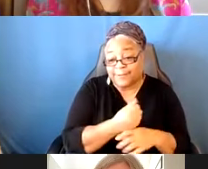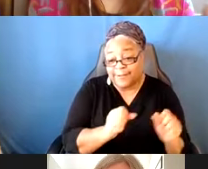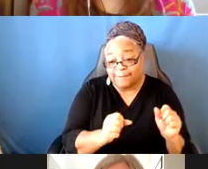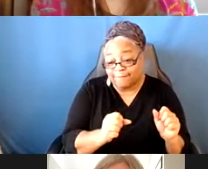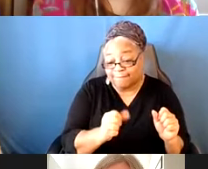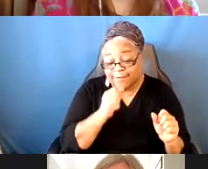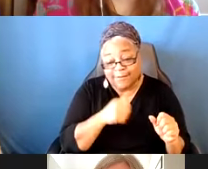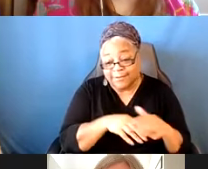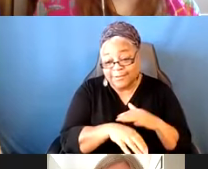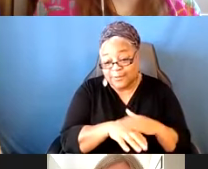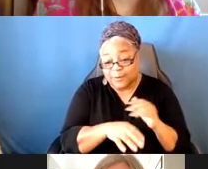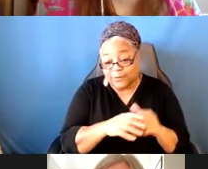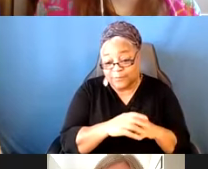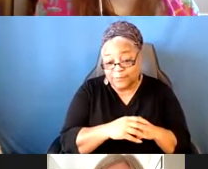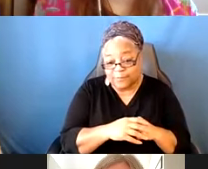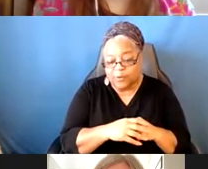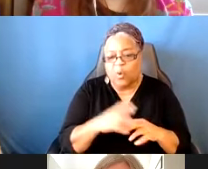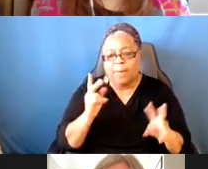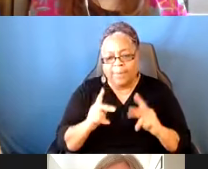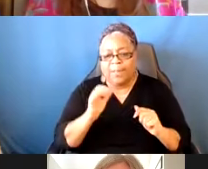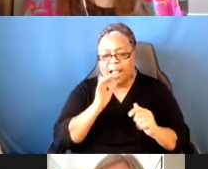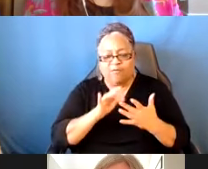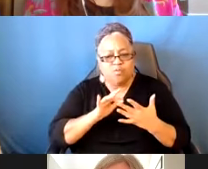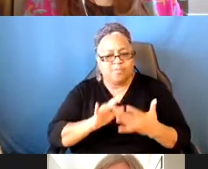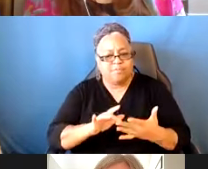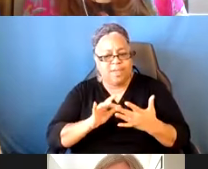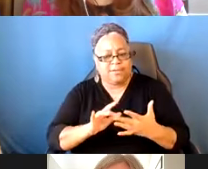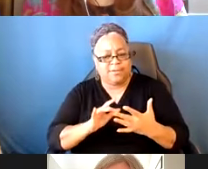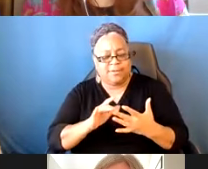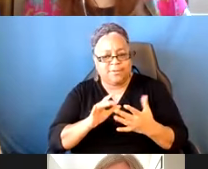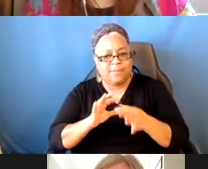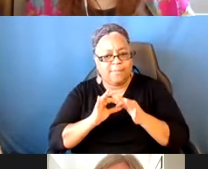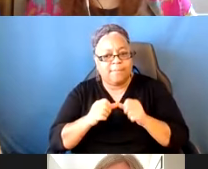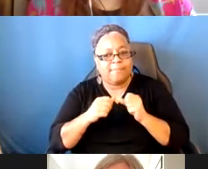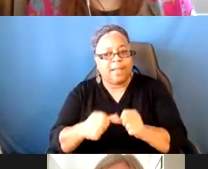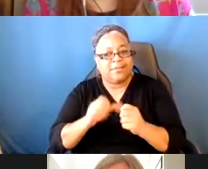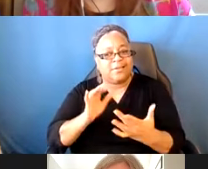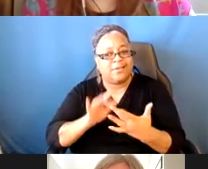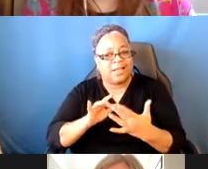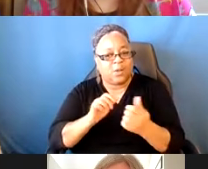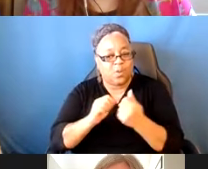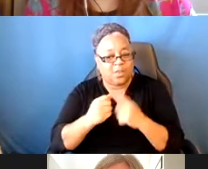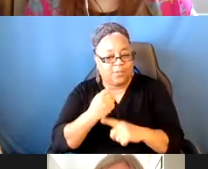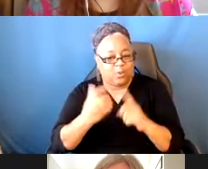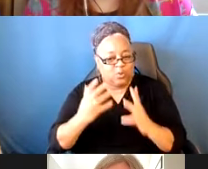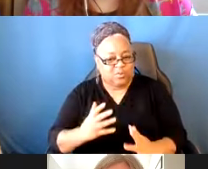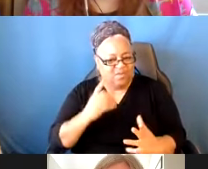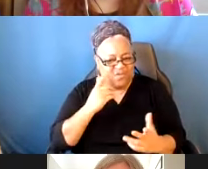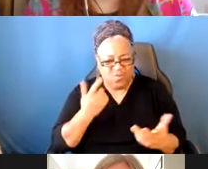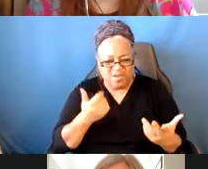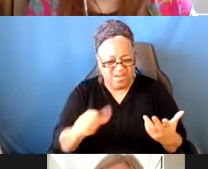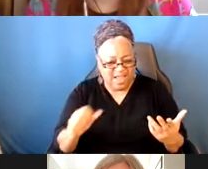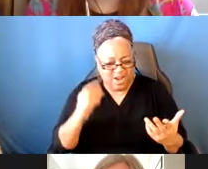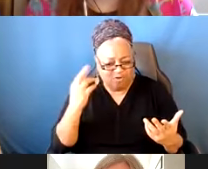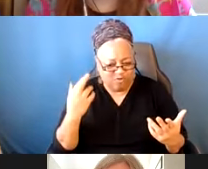Or for folks who have to maintain contact with their abuser for any reason. But the routes of safety are really great for these